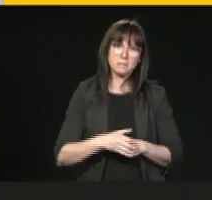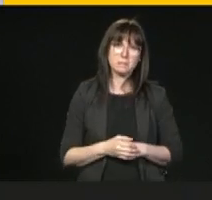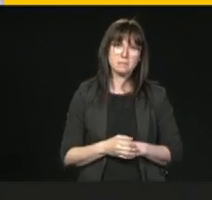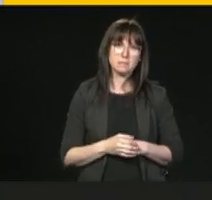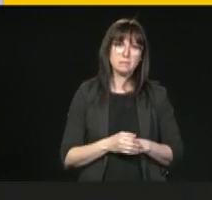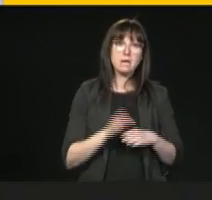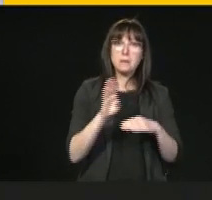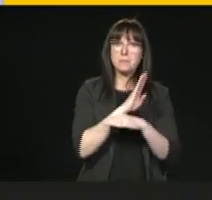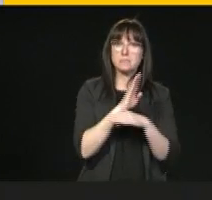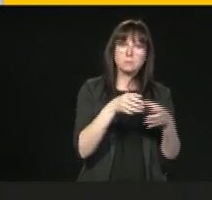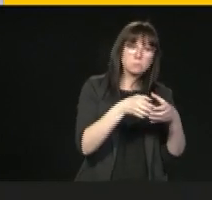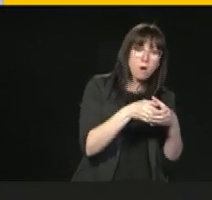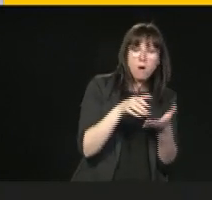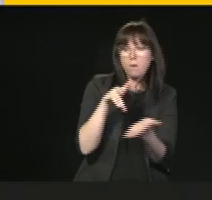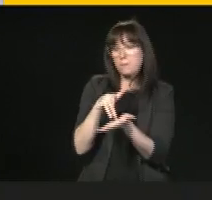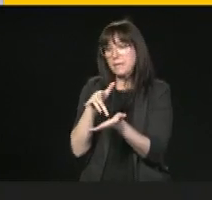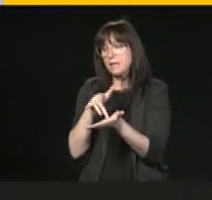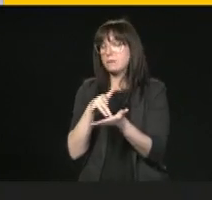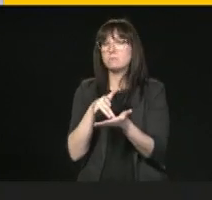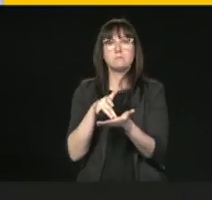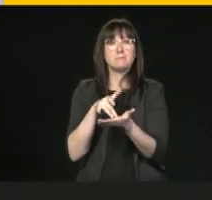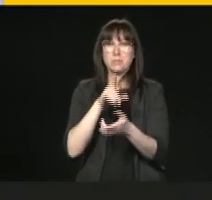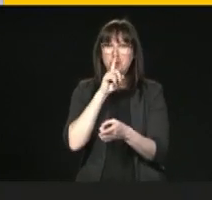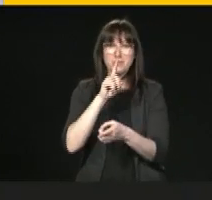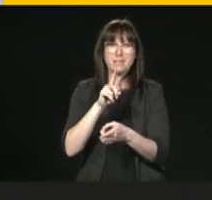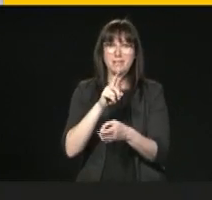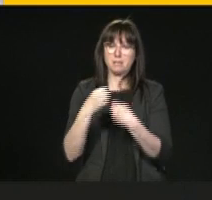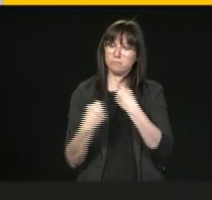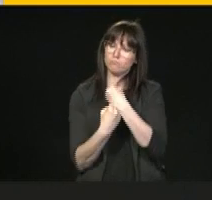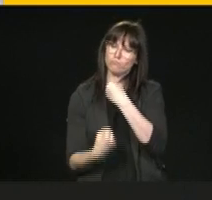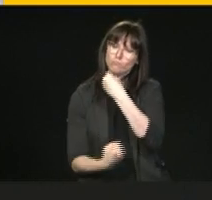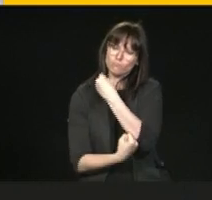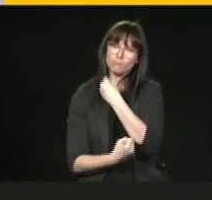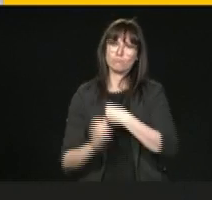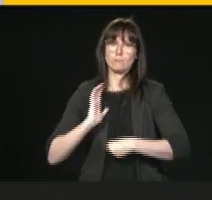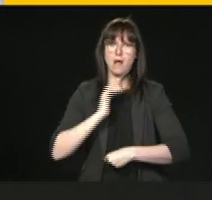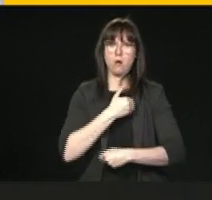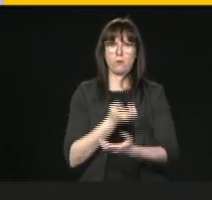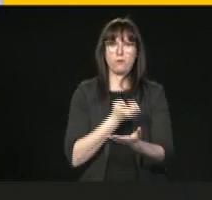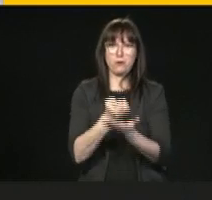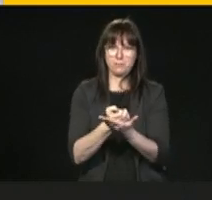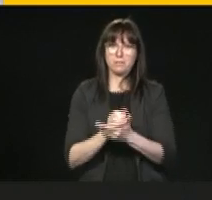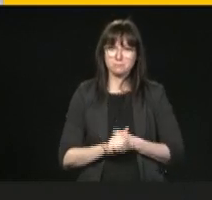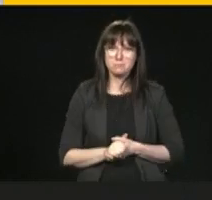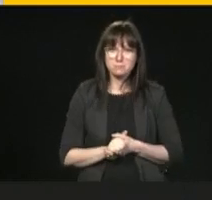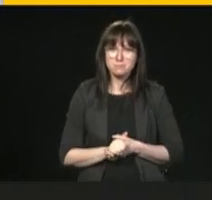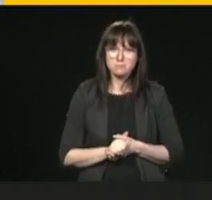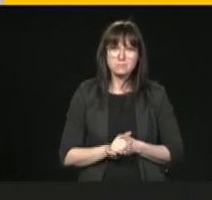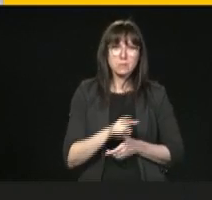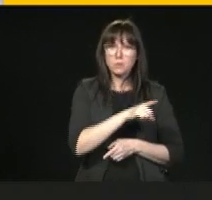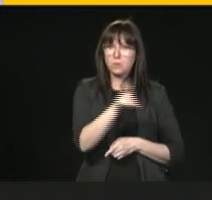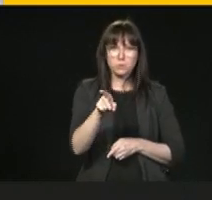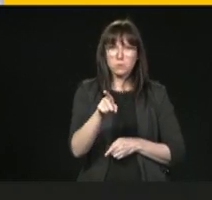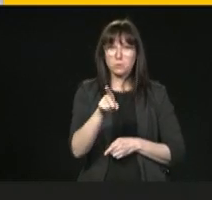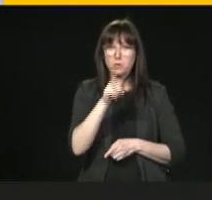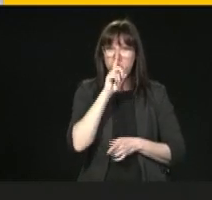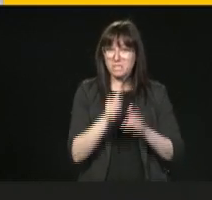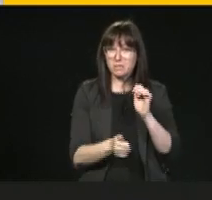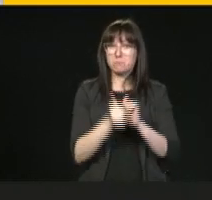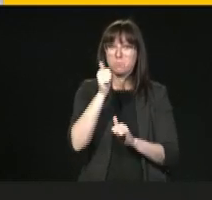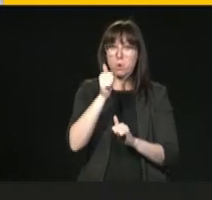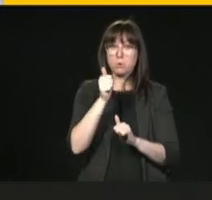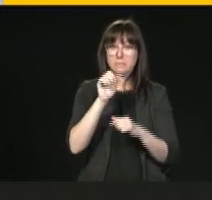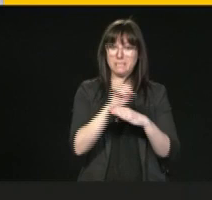and medium-sized businesses are the backbone of our economy. You are collectively the largest employer in the